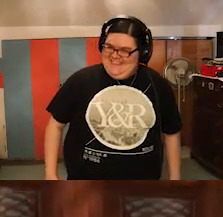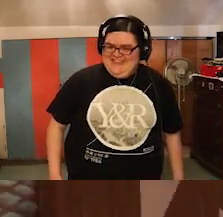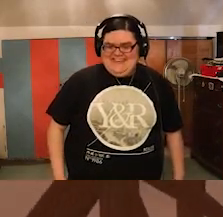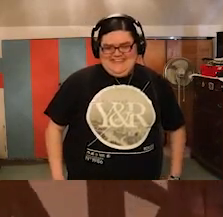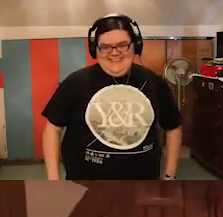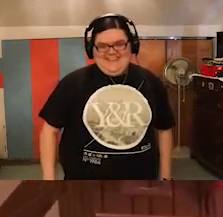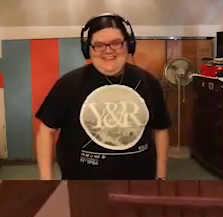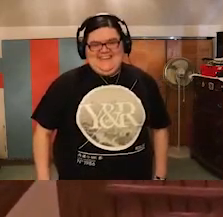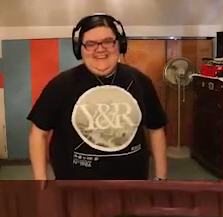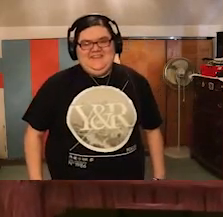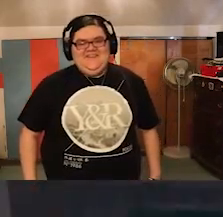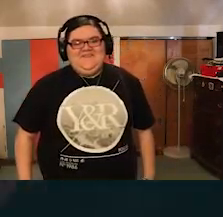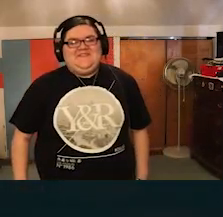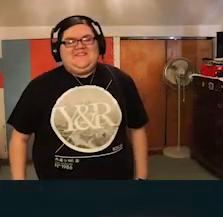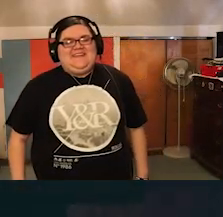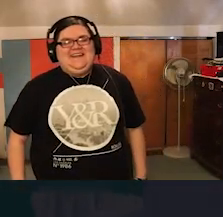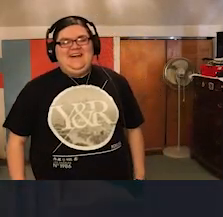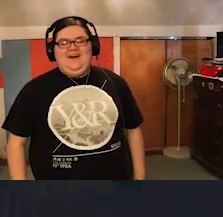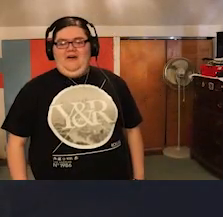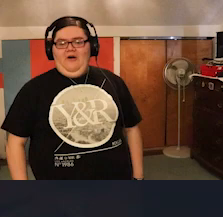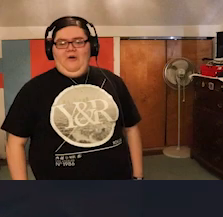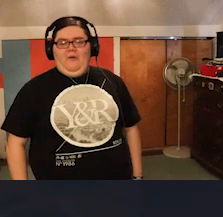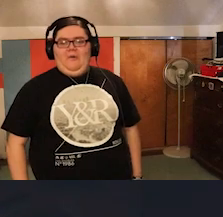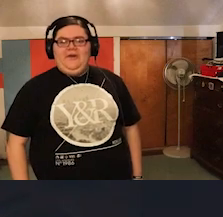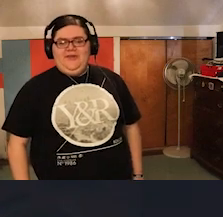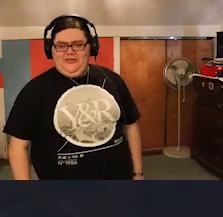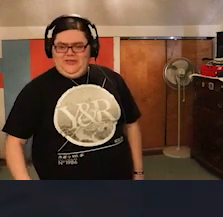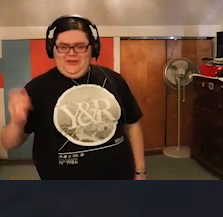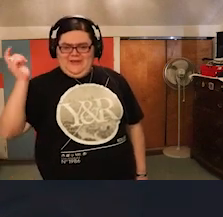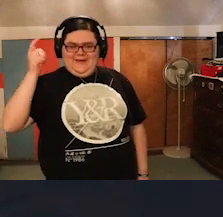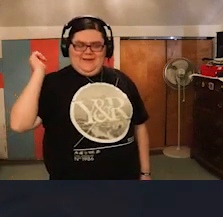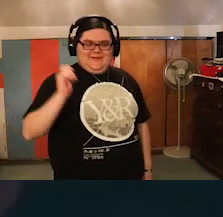Oh Nile! I remember an Ethan catchphrase.